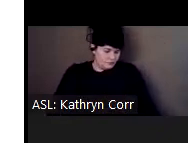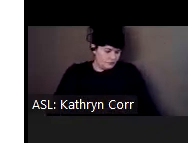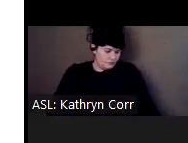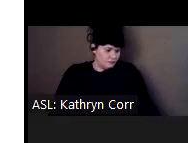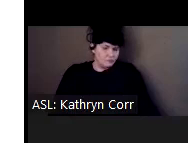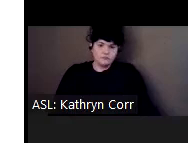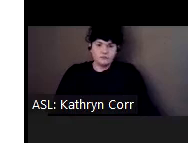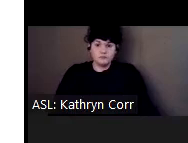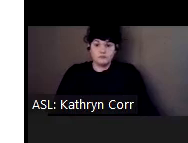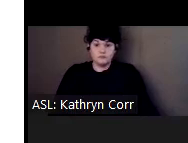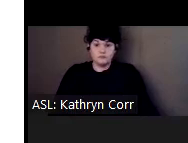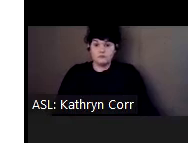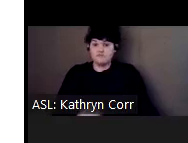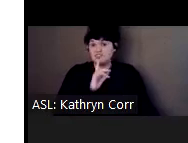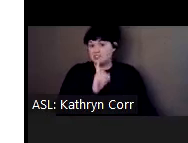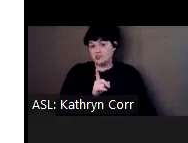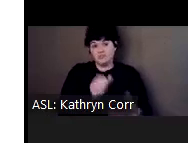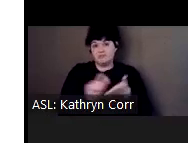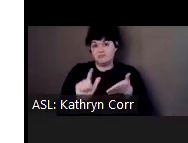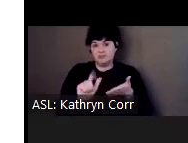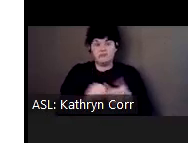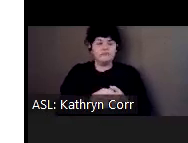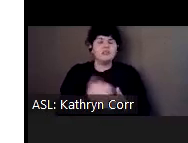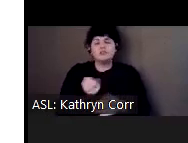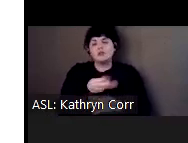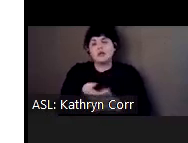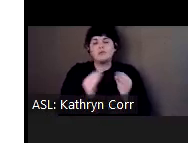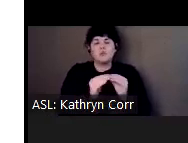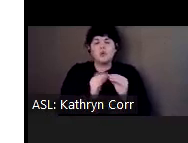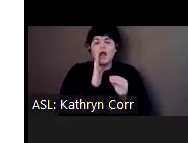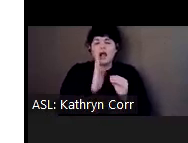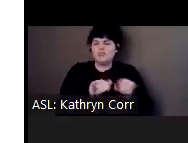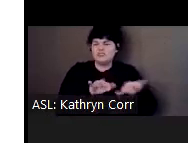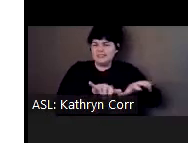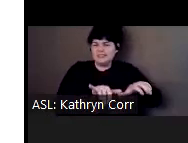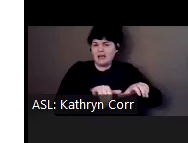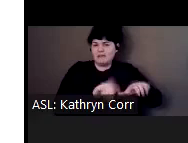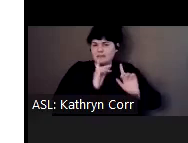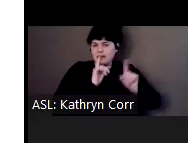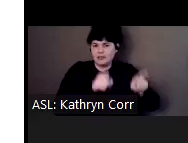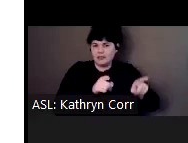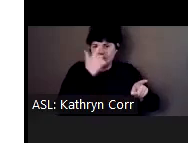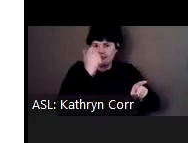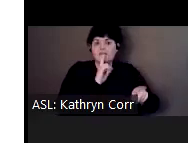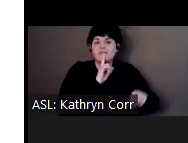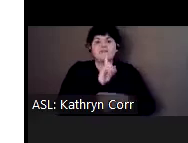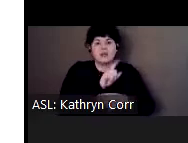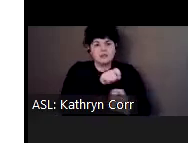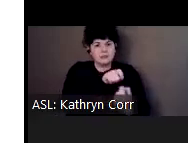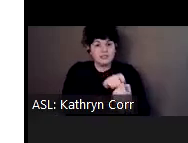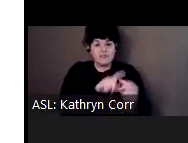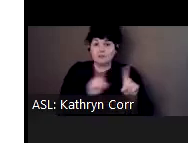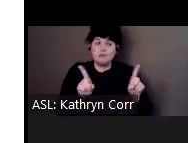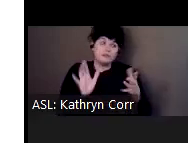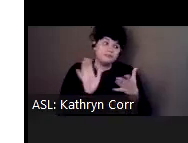That was really all. There are a couple that I'm going to type answers to, because they're very, very specific. But that's all